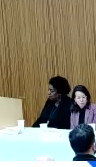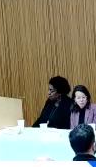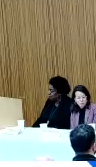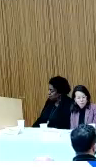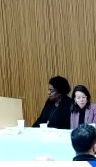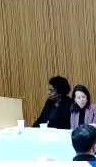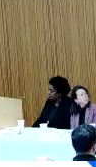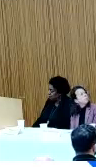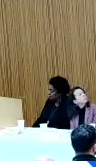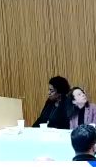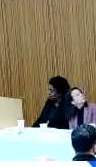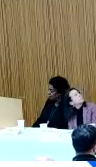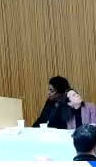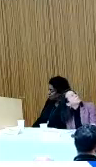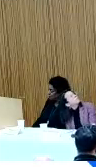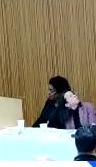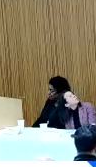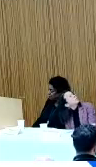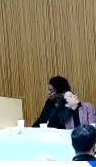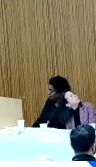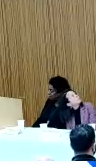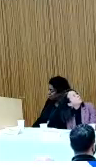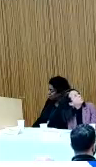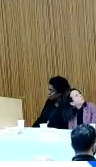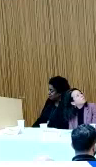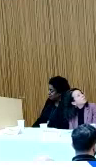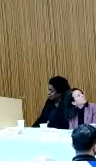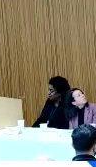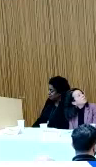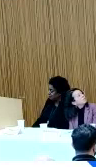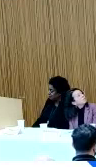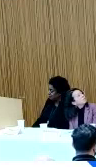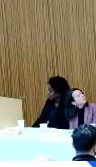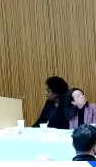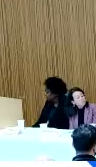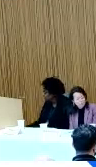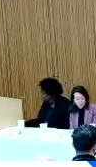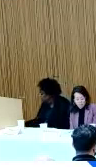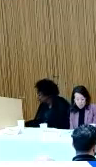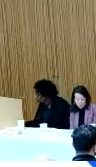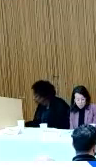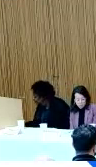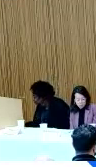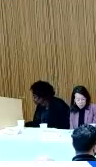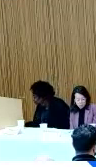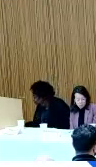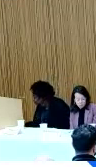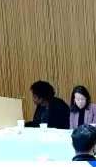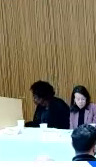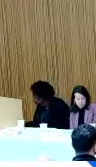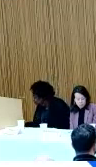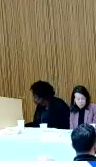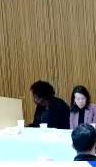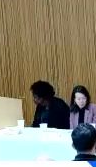areas race religion familial status age everything well we just doing the right thing for for people you